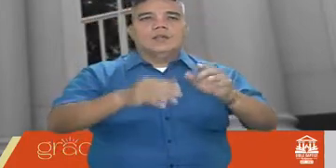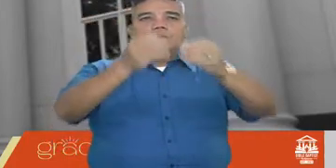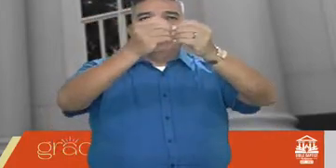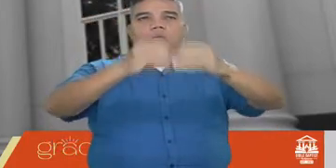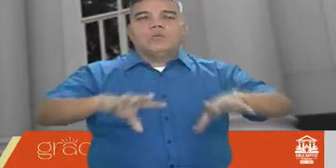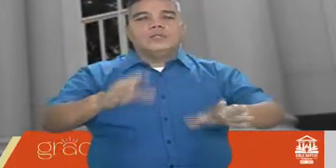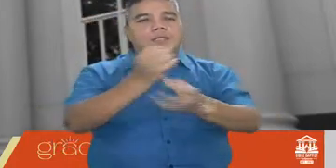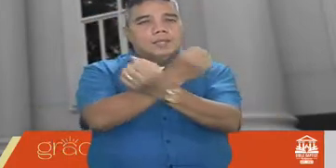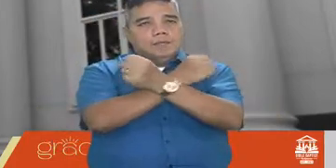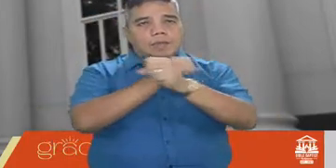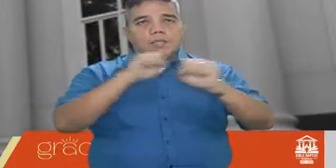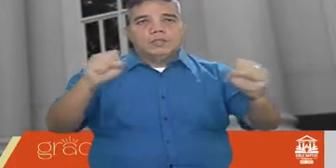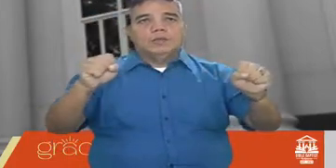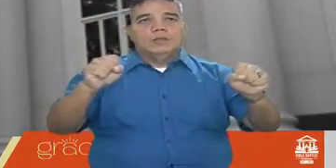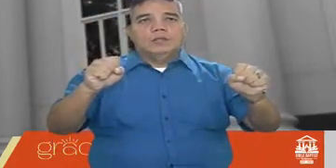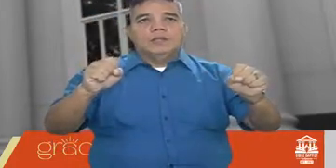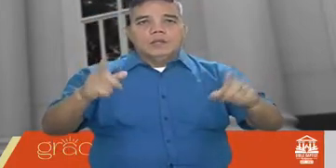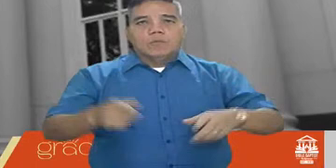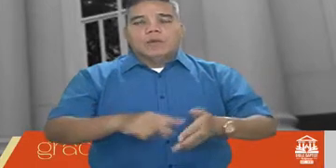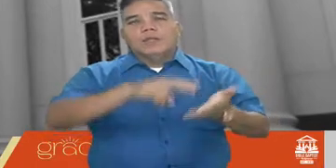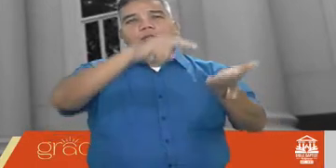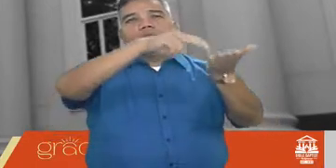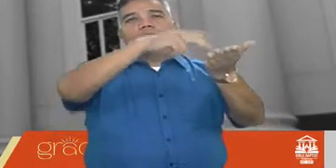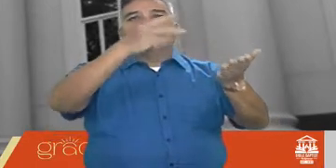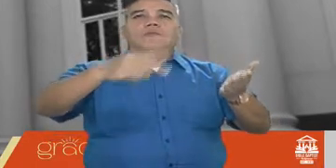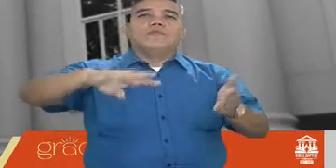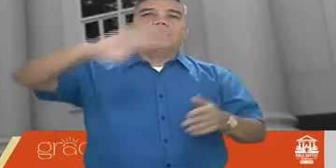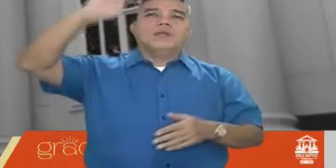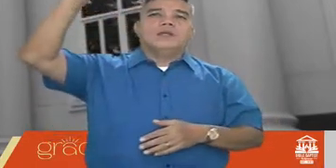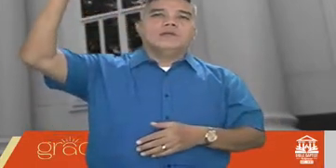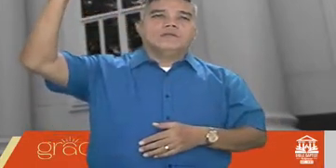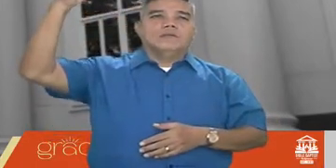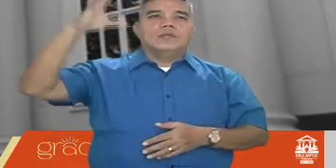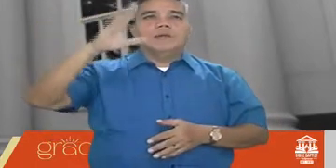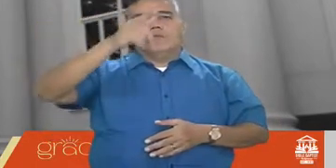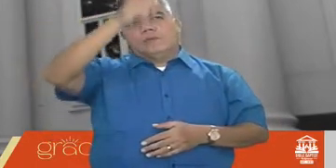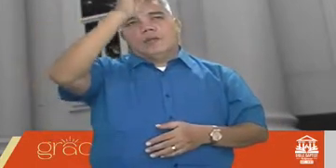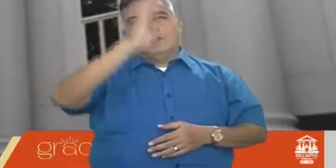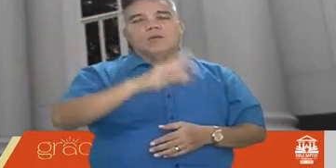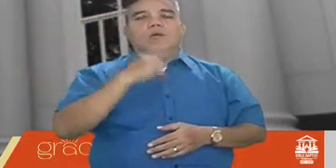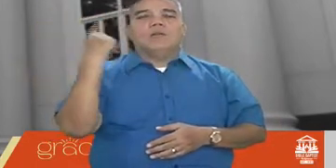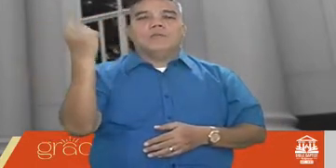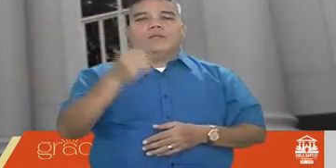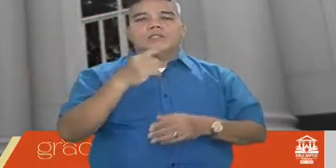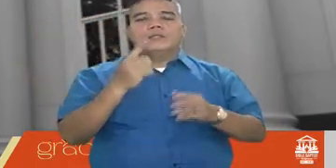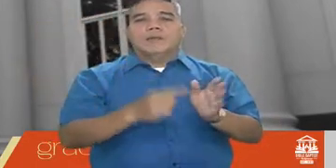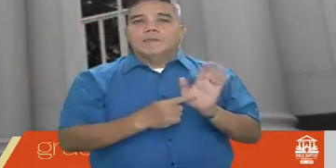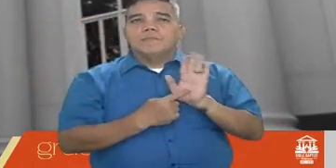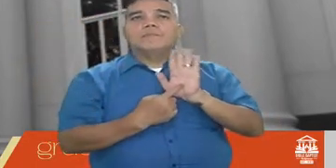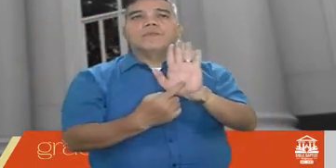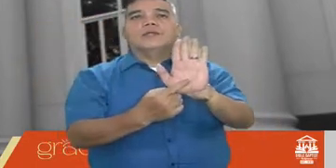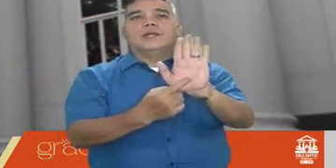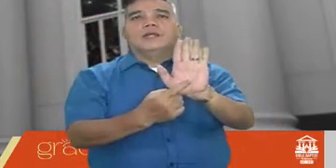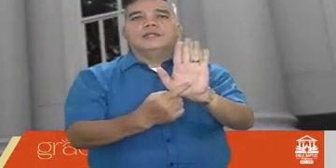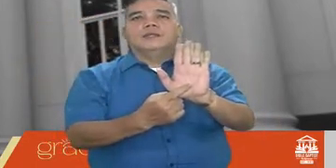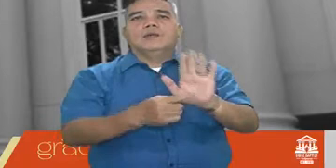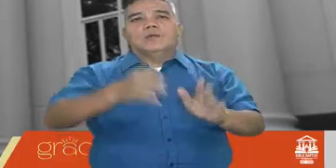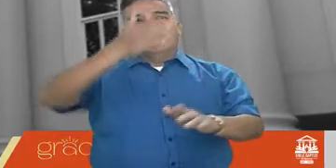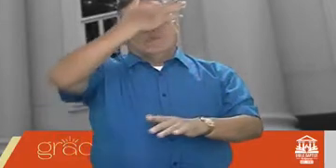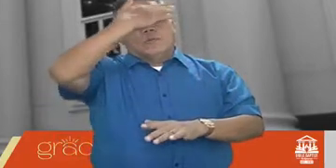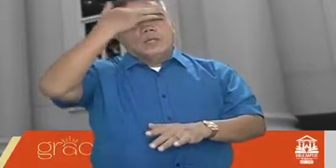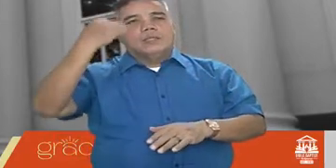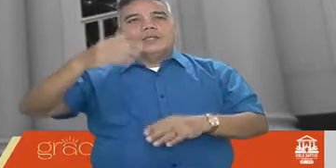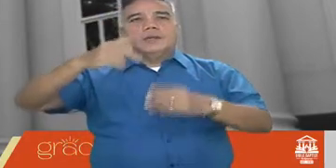a Christian cannot lose his salvation, the risk of failing the grace of God is always